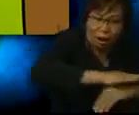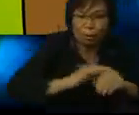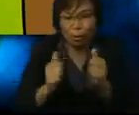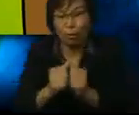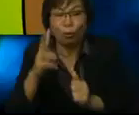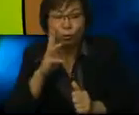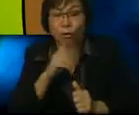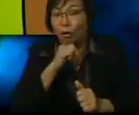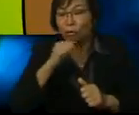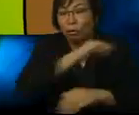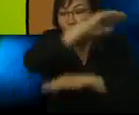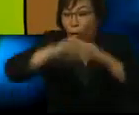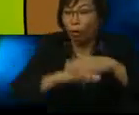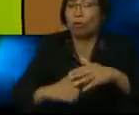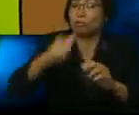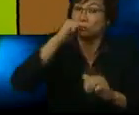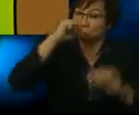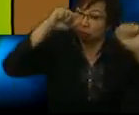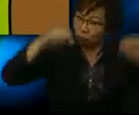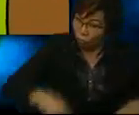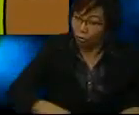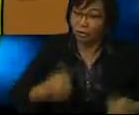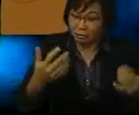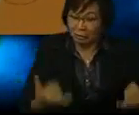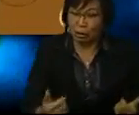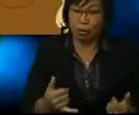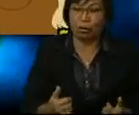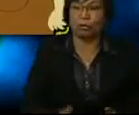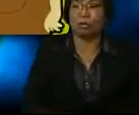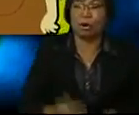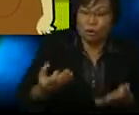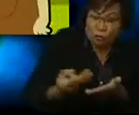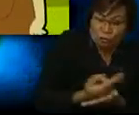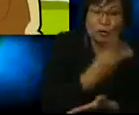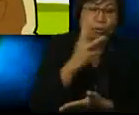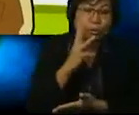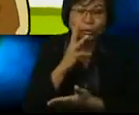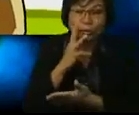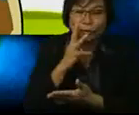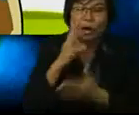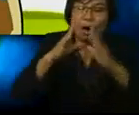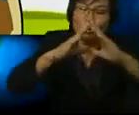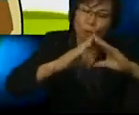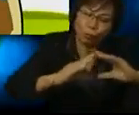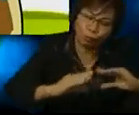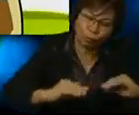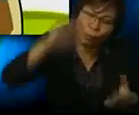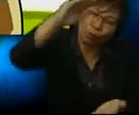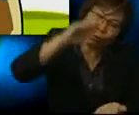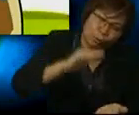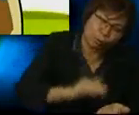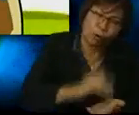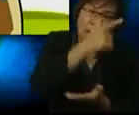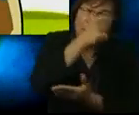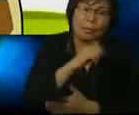is drinkable. Nowadays, the source of fresh water is diminishing because of pollution. That is why